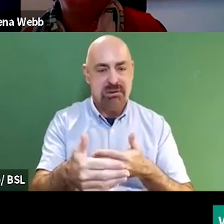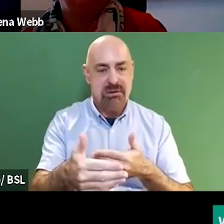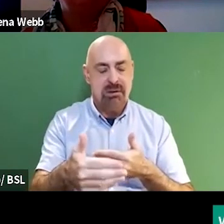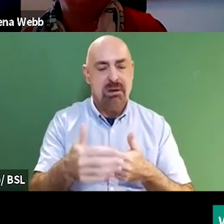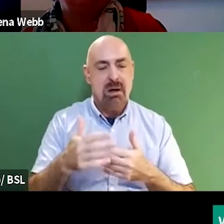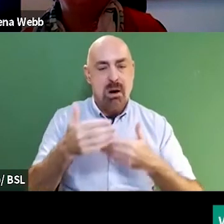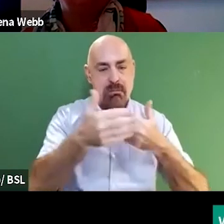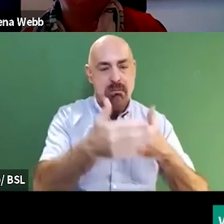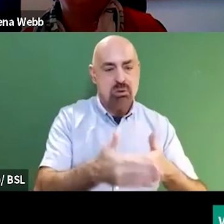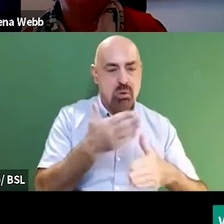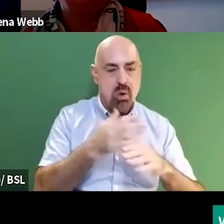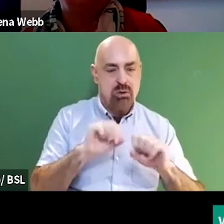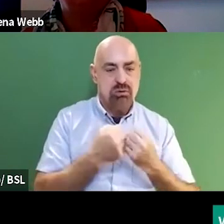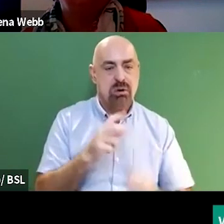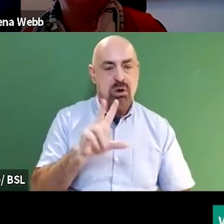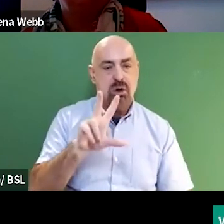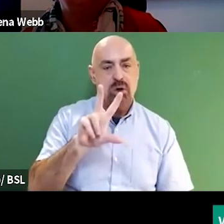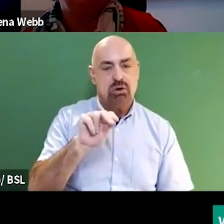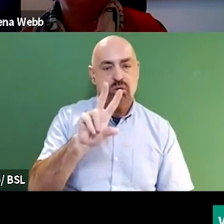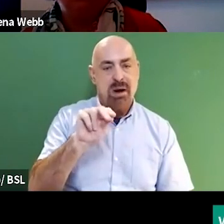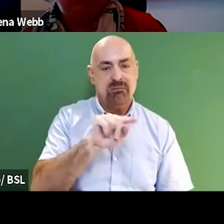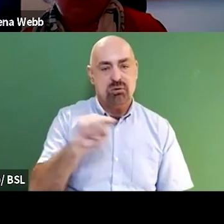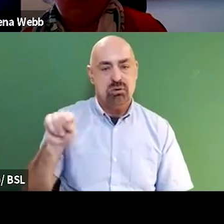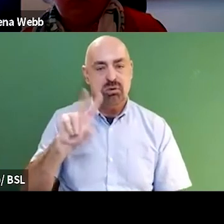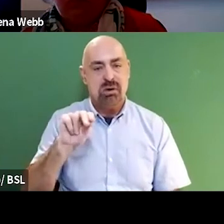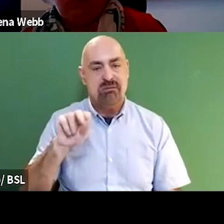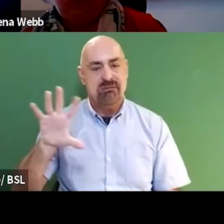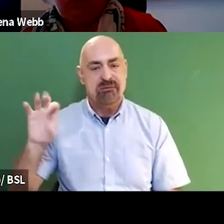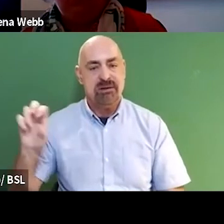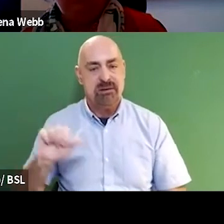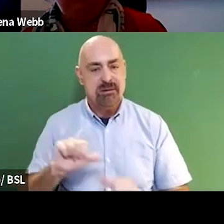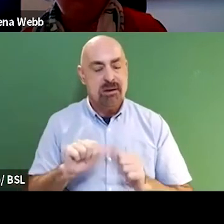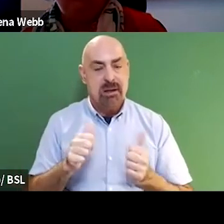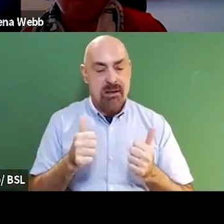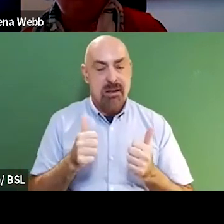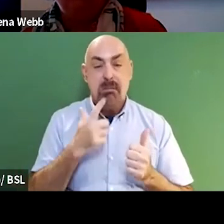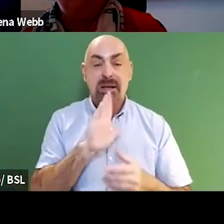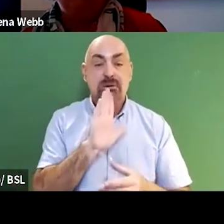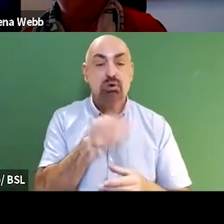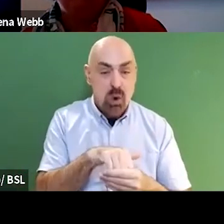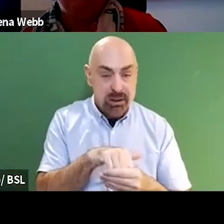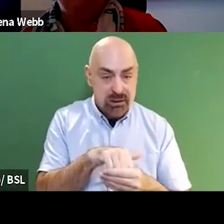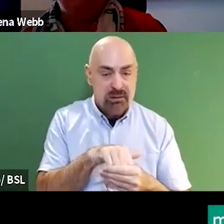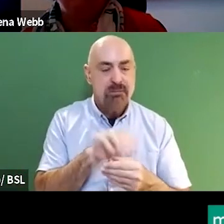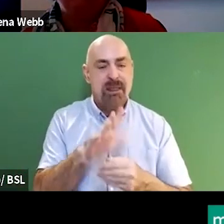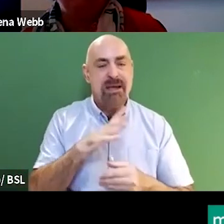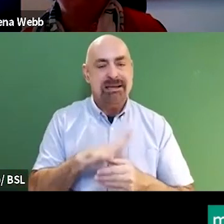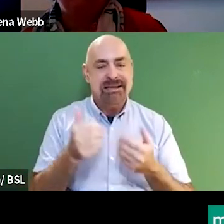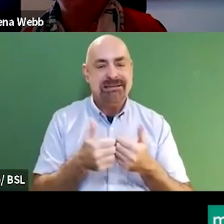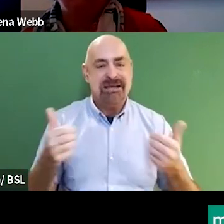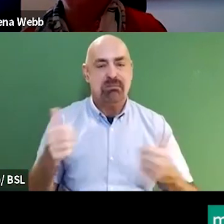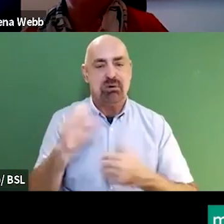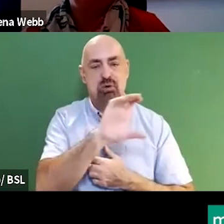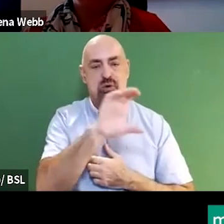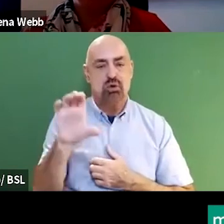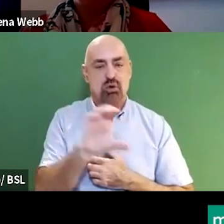module workshops, and they're from 12 till 12:50. So to join these, you need to use a separate Zoom meeting link that